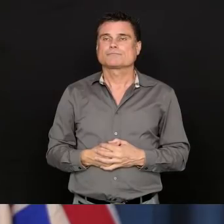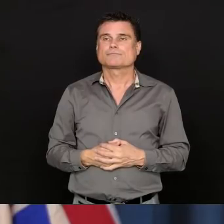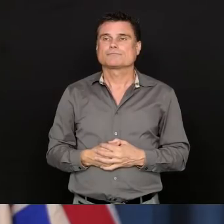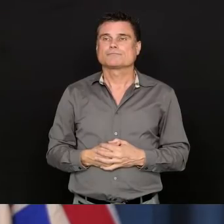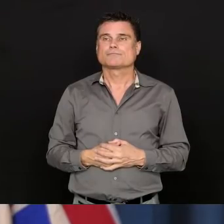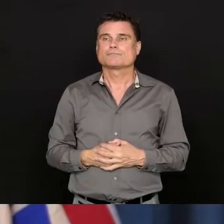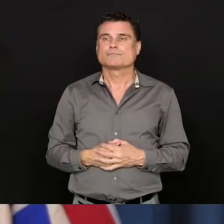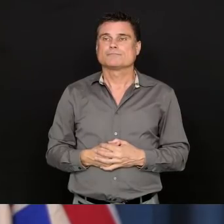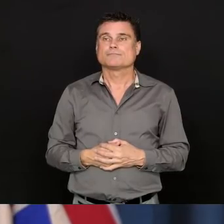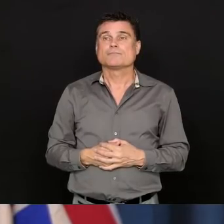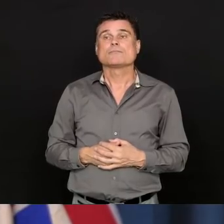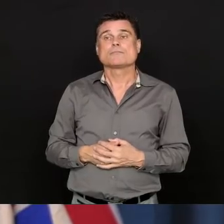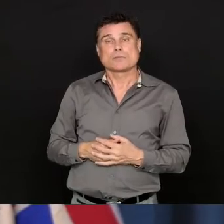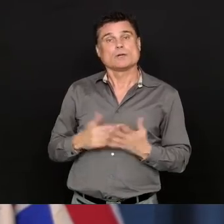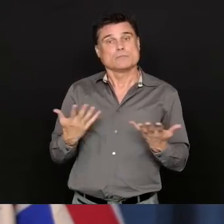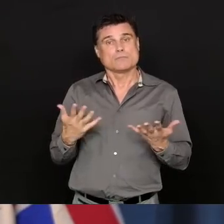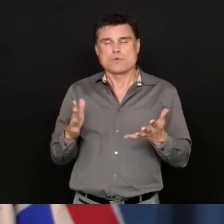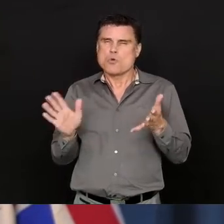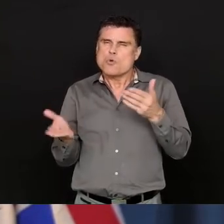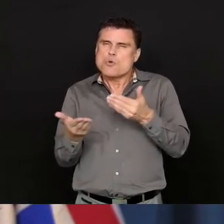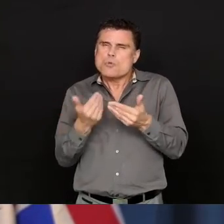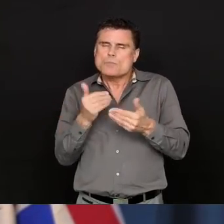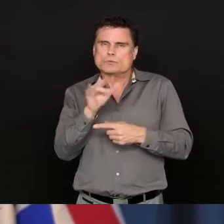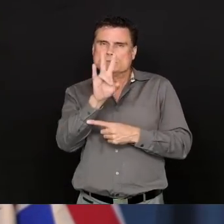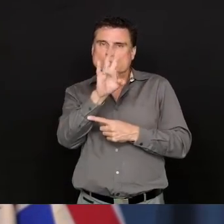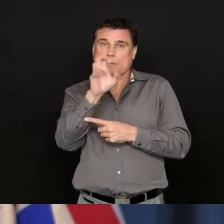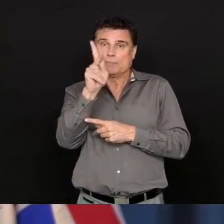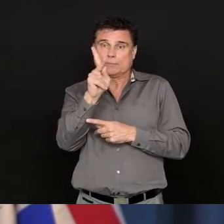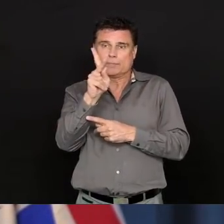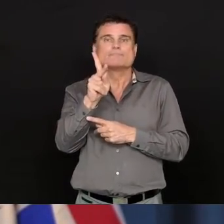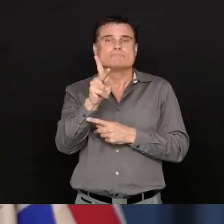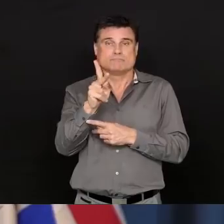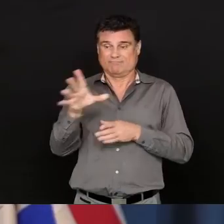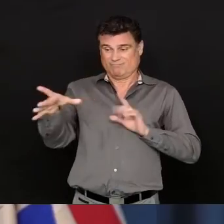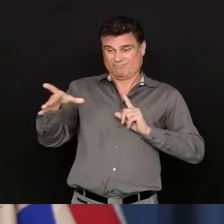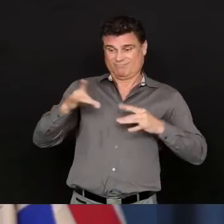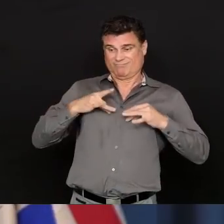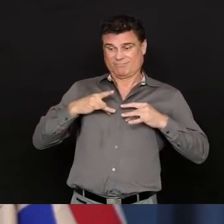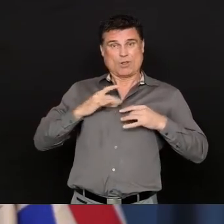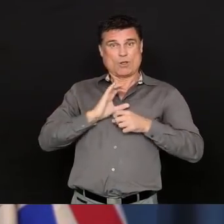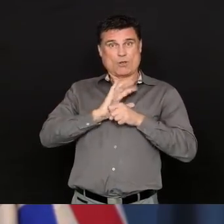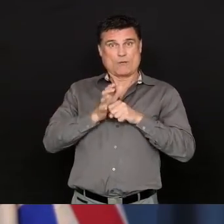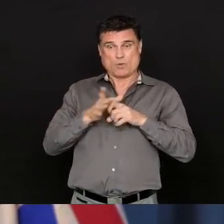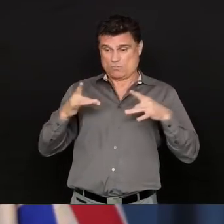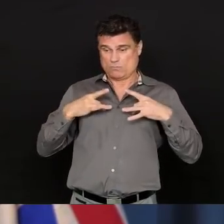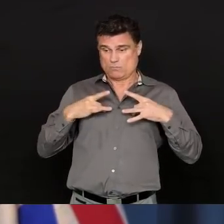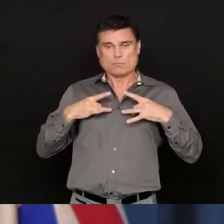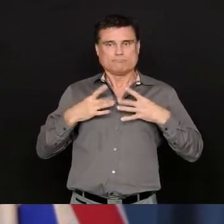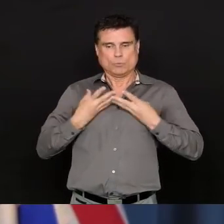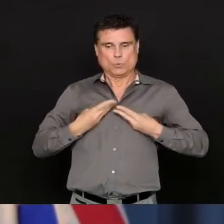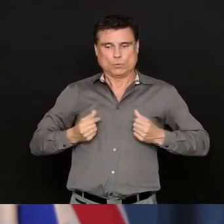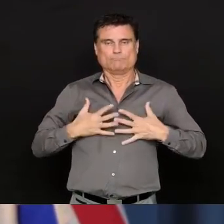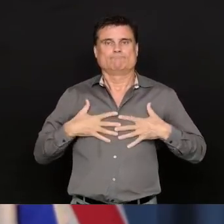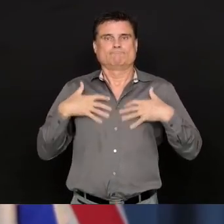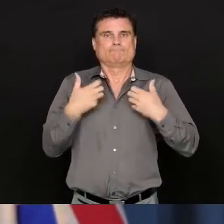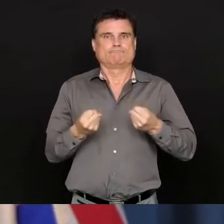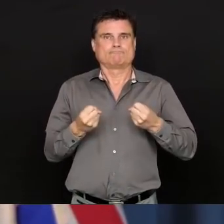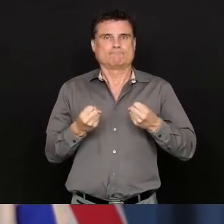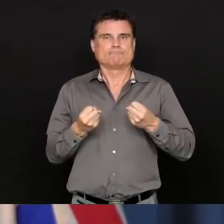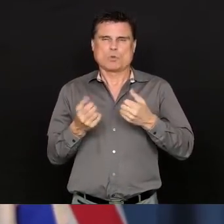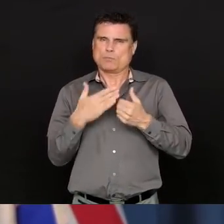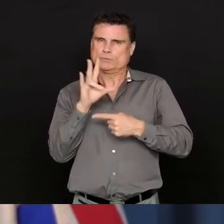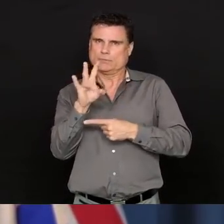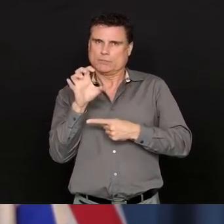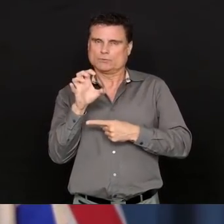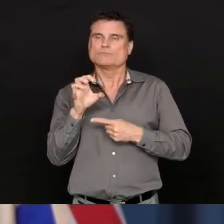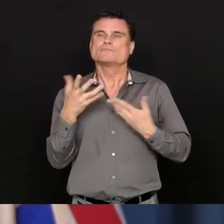little bit and give you an idea about some of the important research efforts that are going on to help support both our response